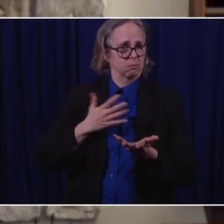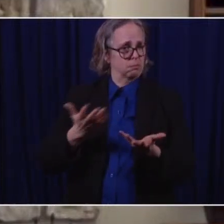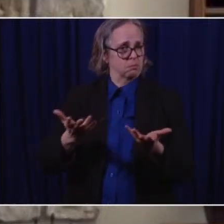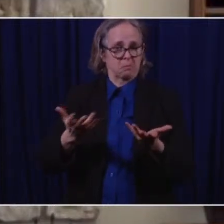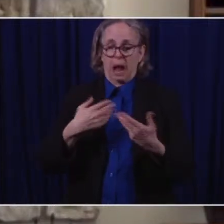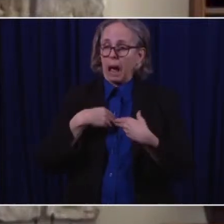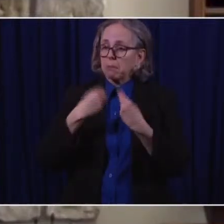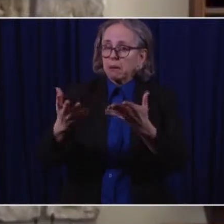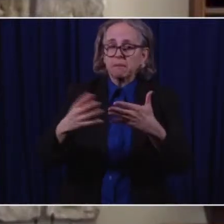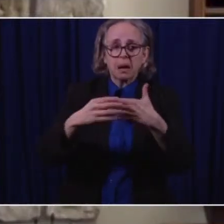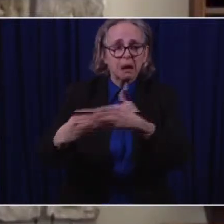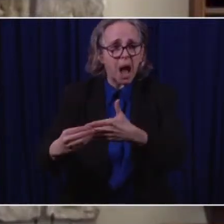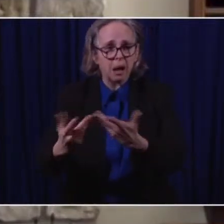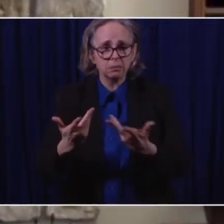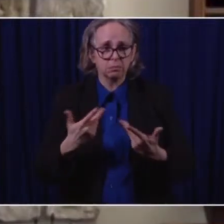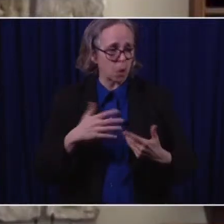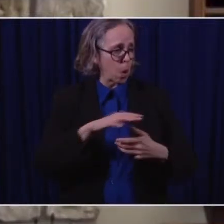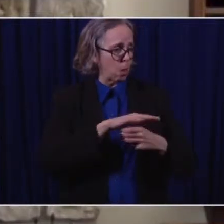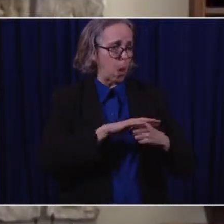guidance as well.